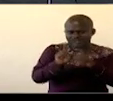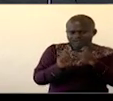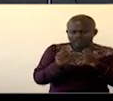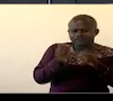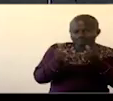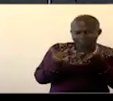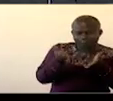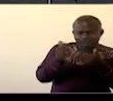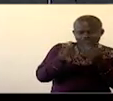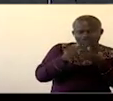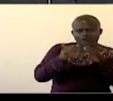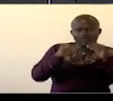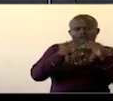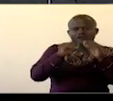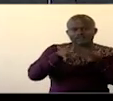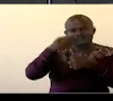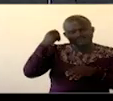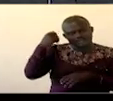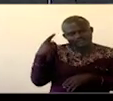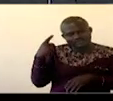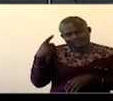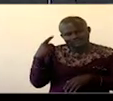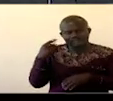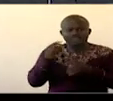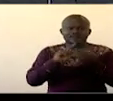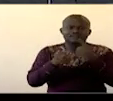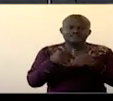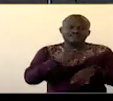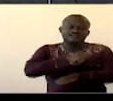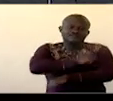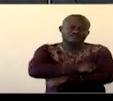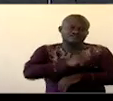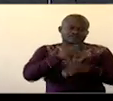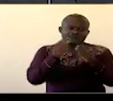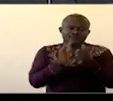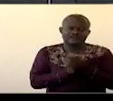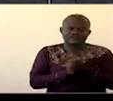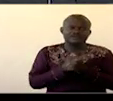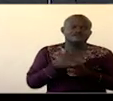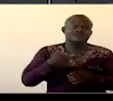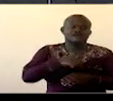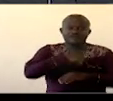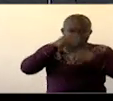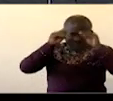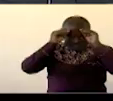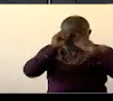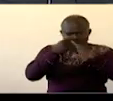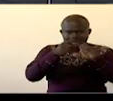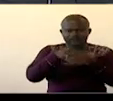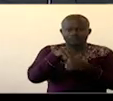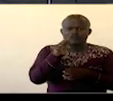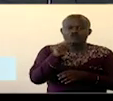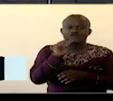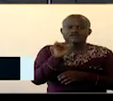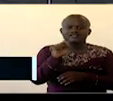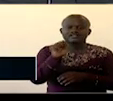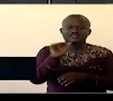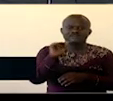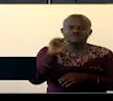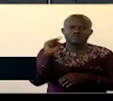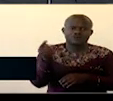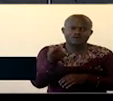of understanding. Dear students, our lesson is from Unit 1, which